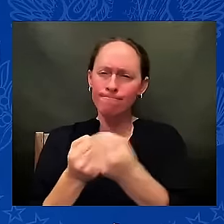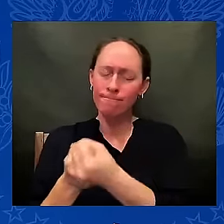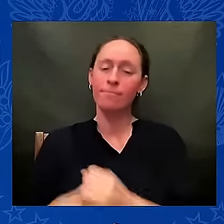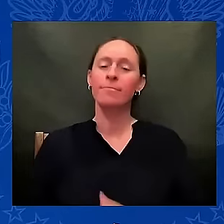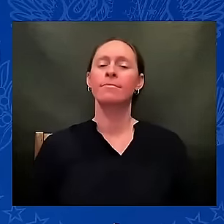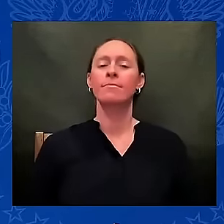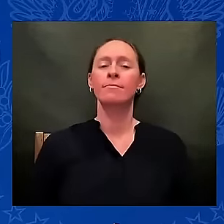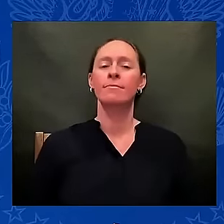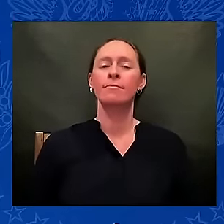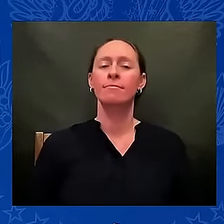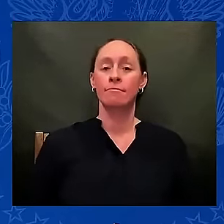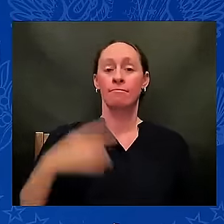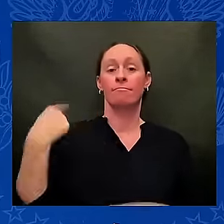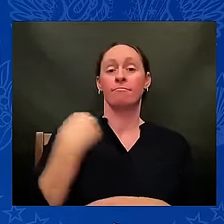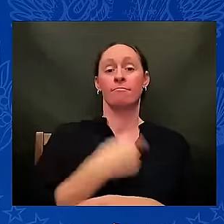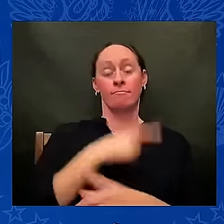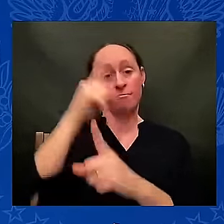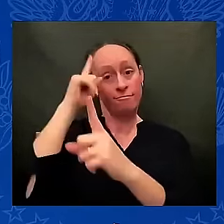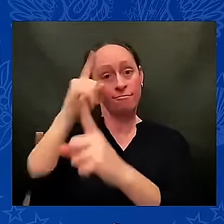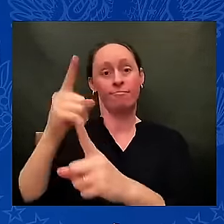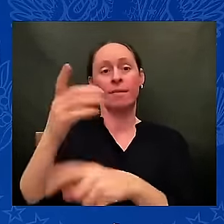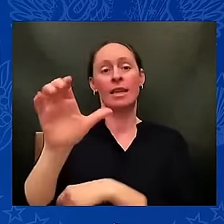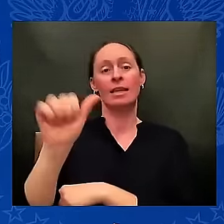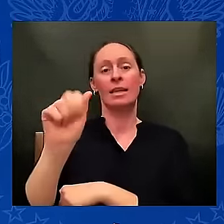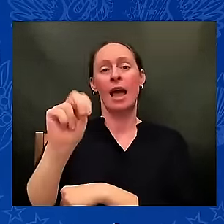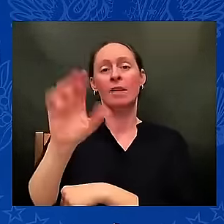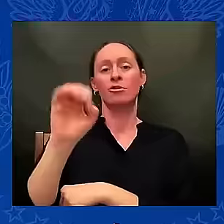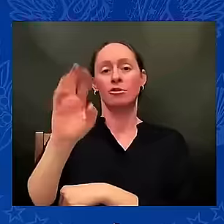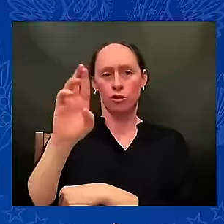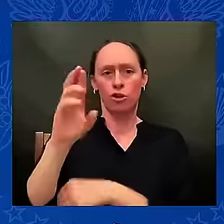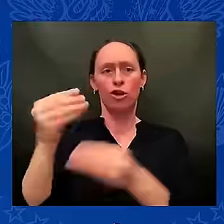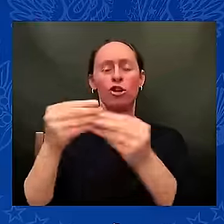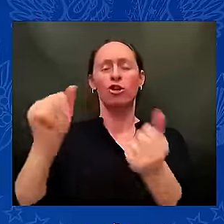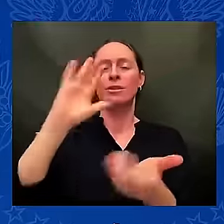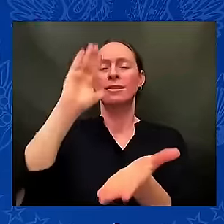Nation. More to do, a lot more to do.